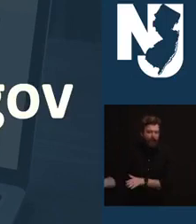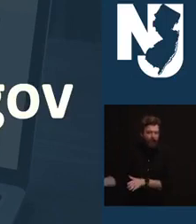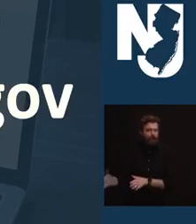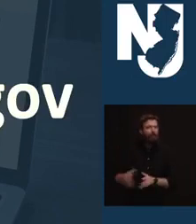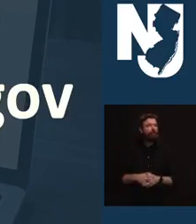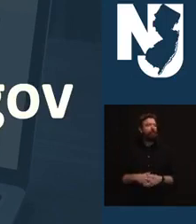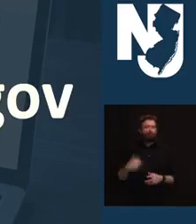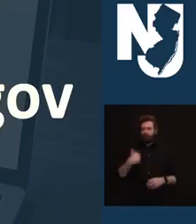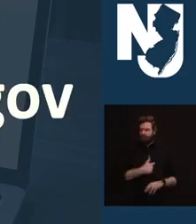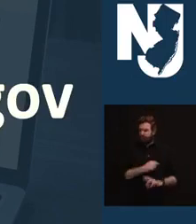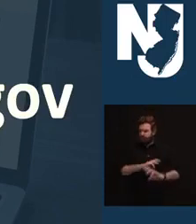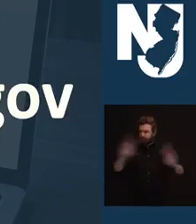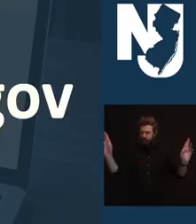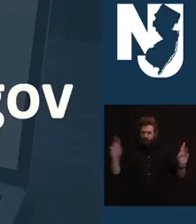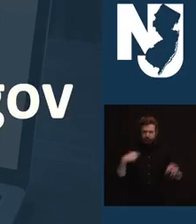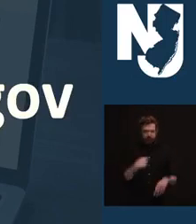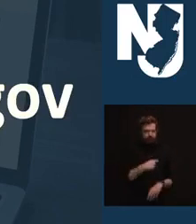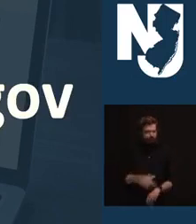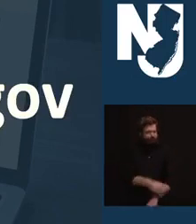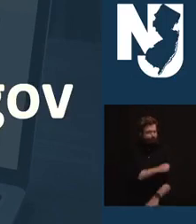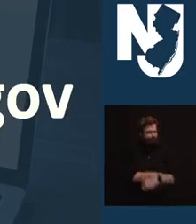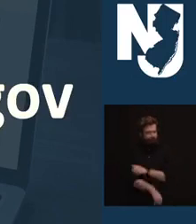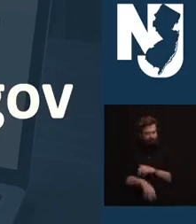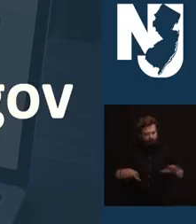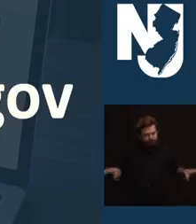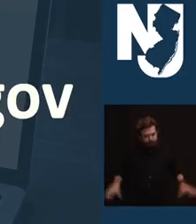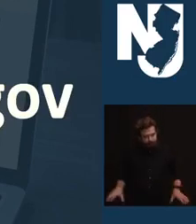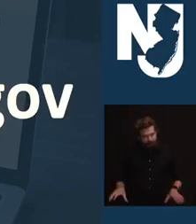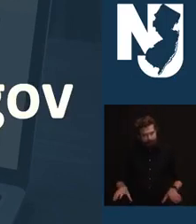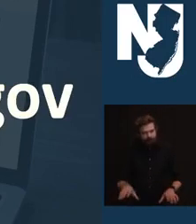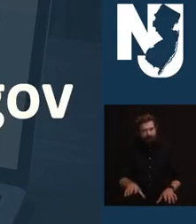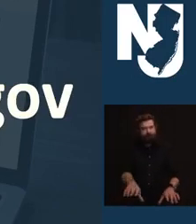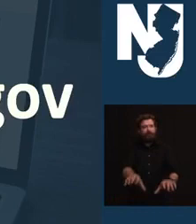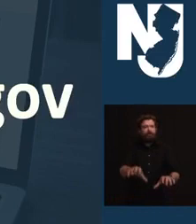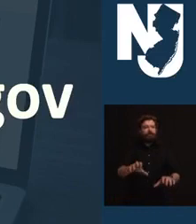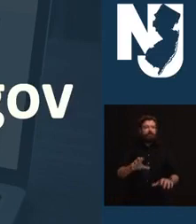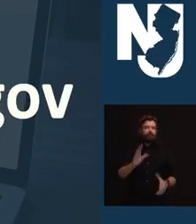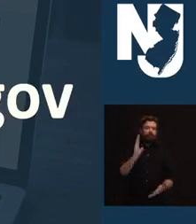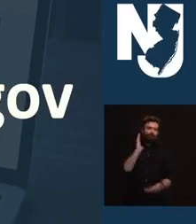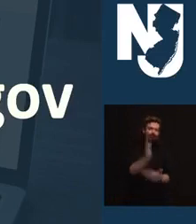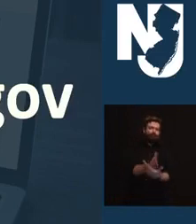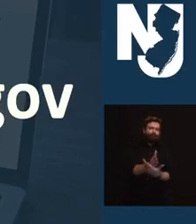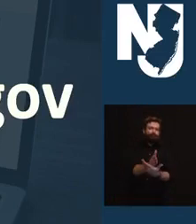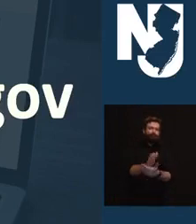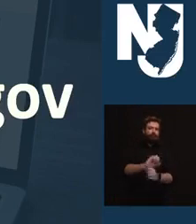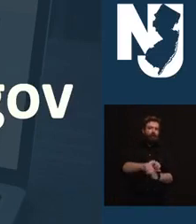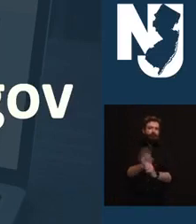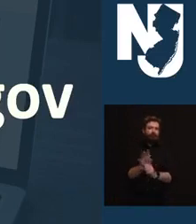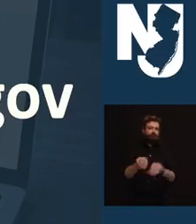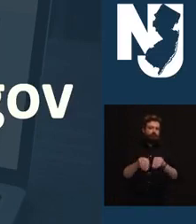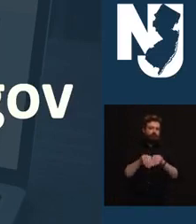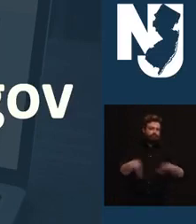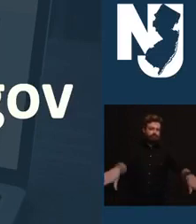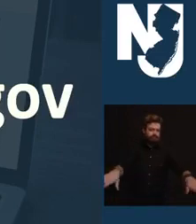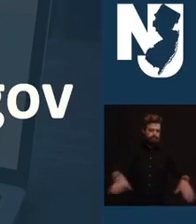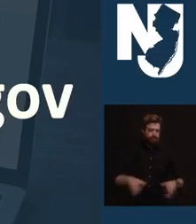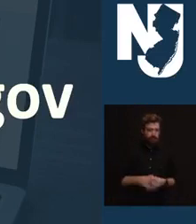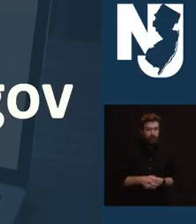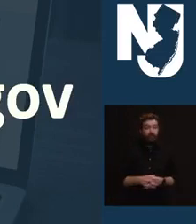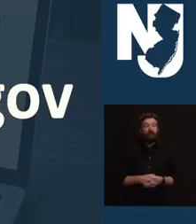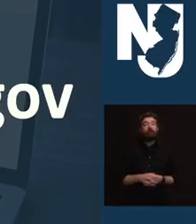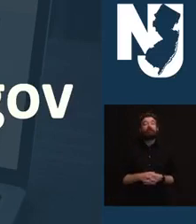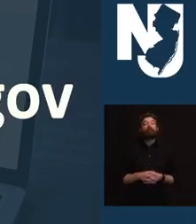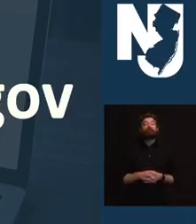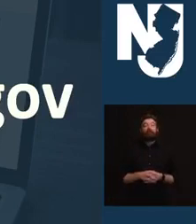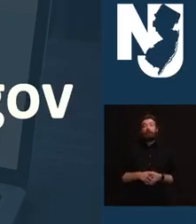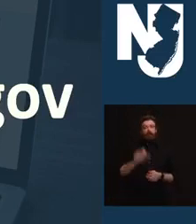we have at ending this pandemic. And vaccines are just the latest and perhaps greatest tool at our disposal. The